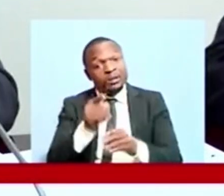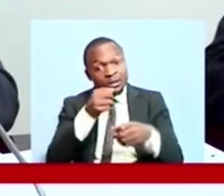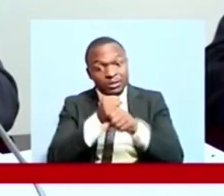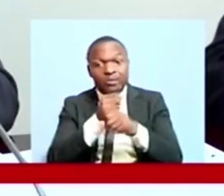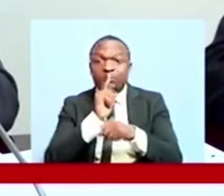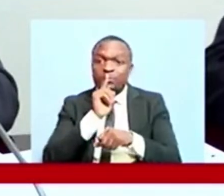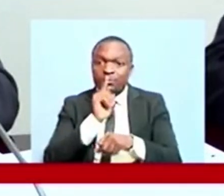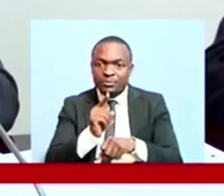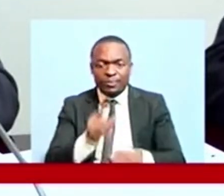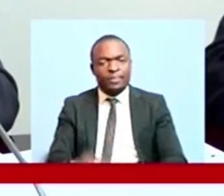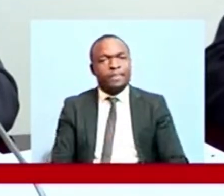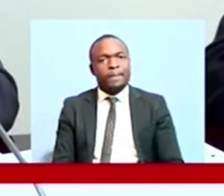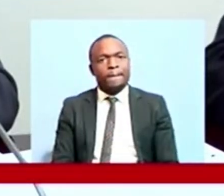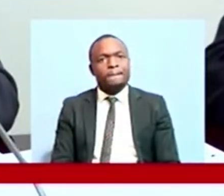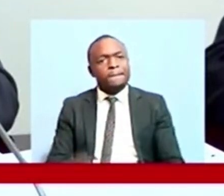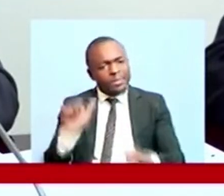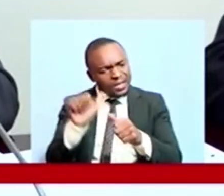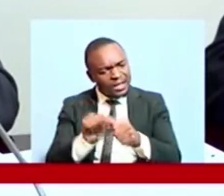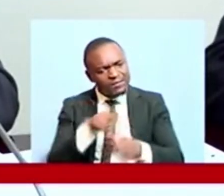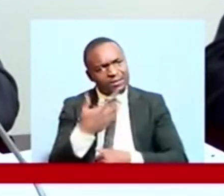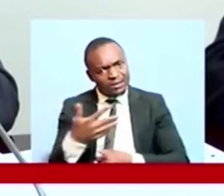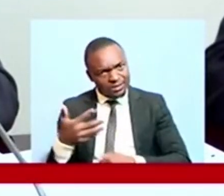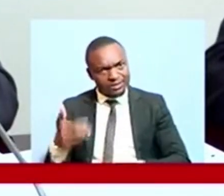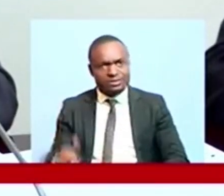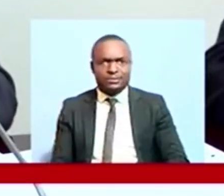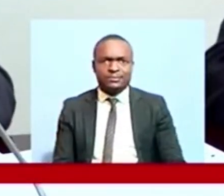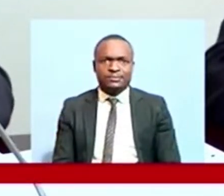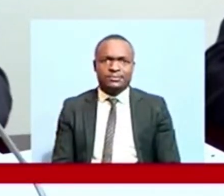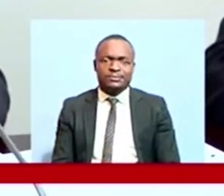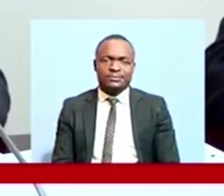that everything